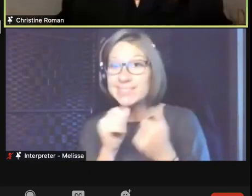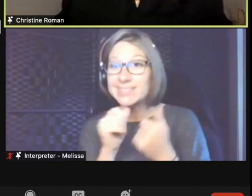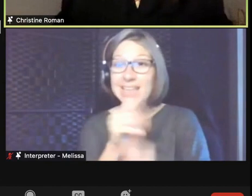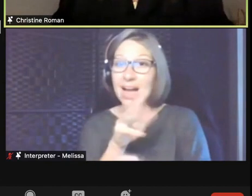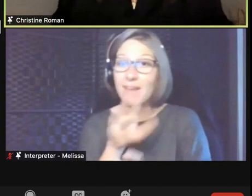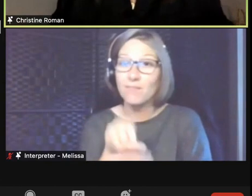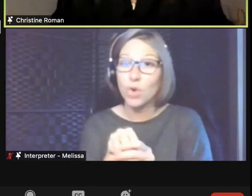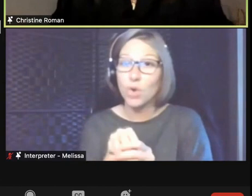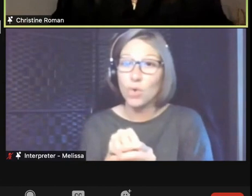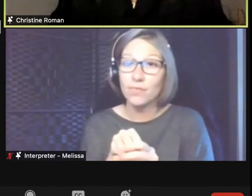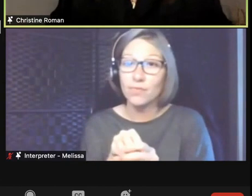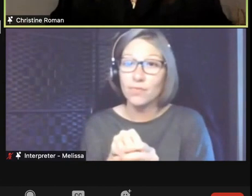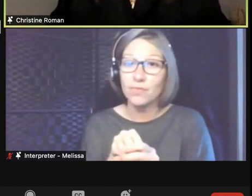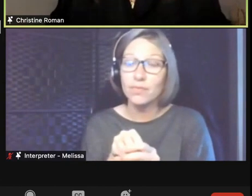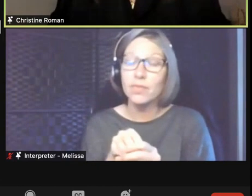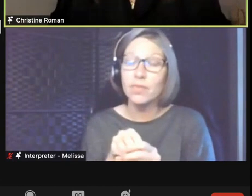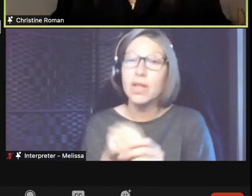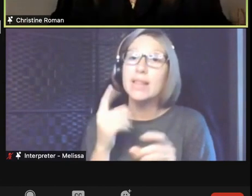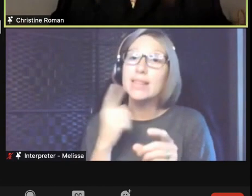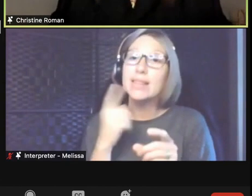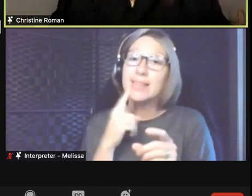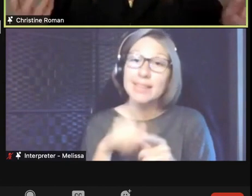that.